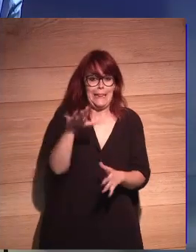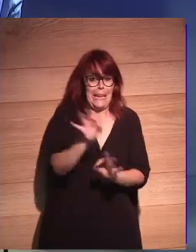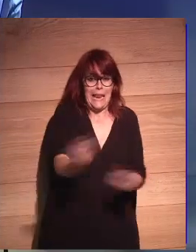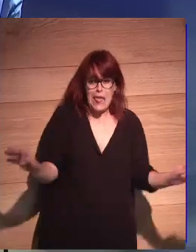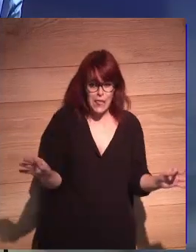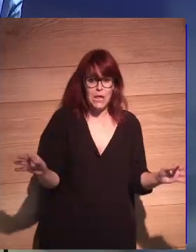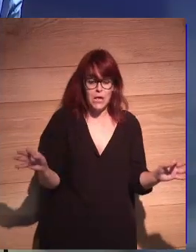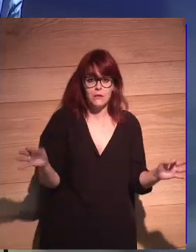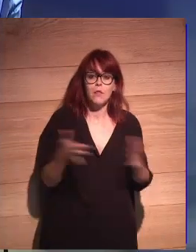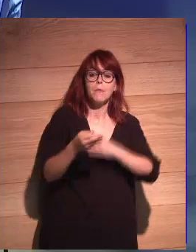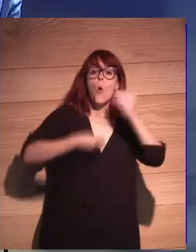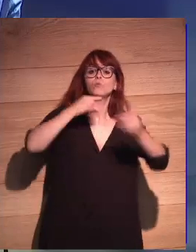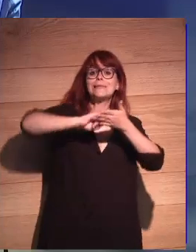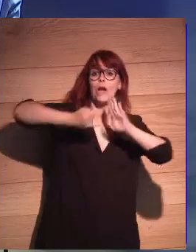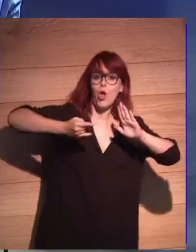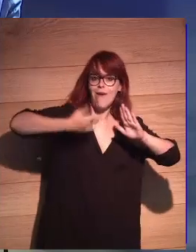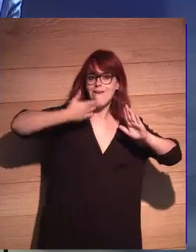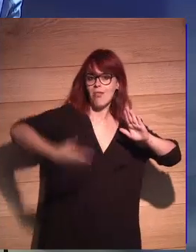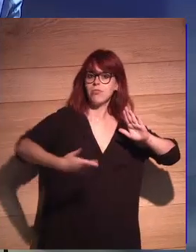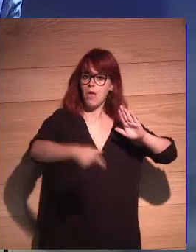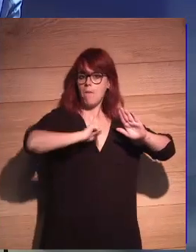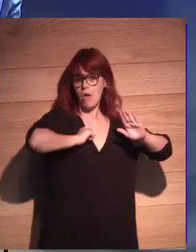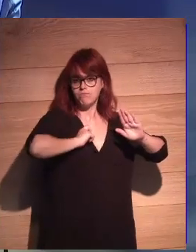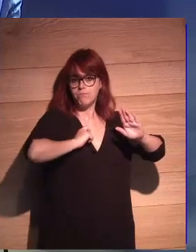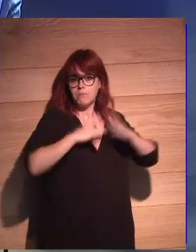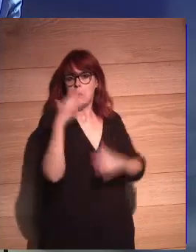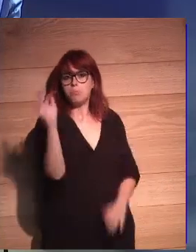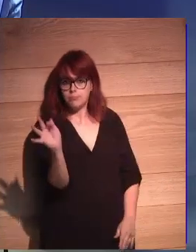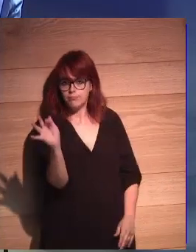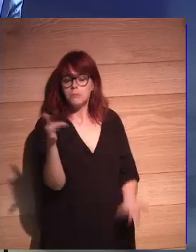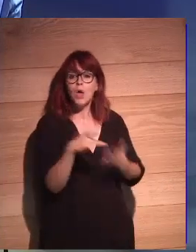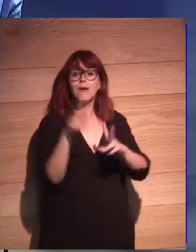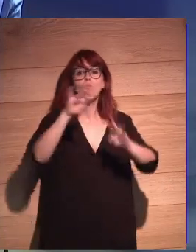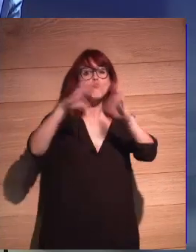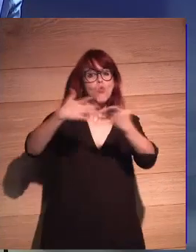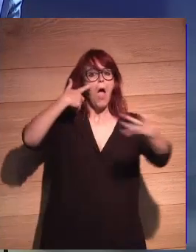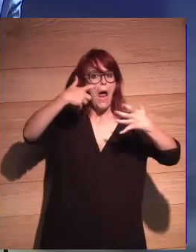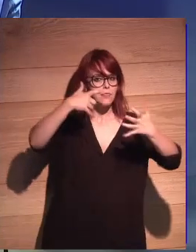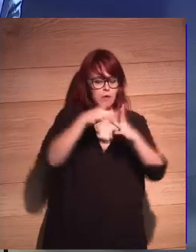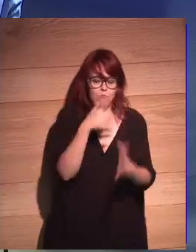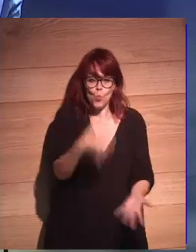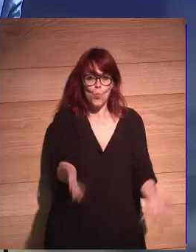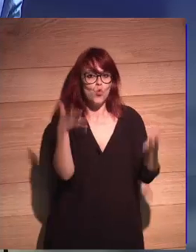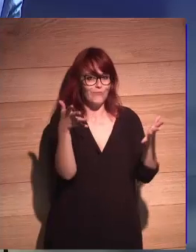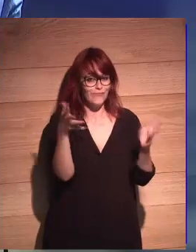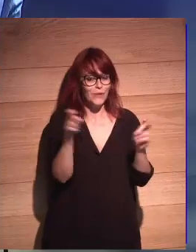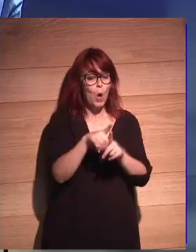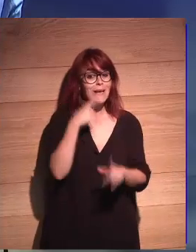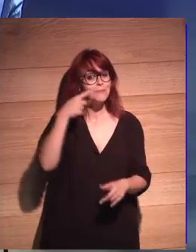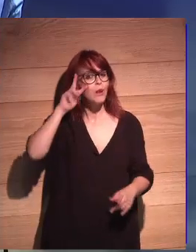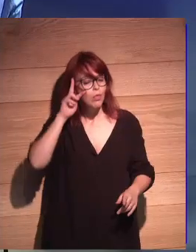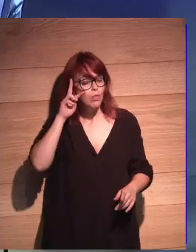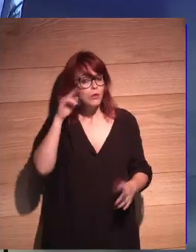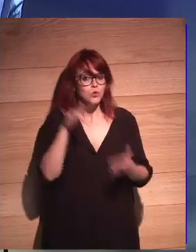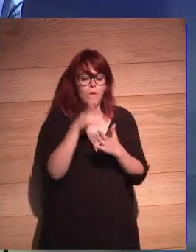understand anything. So this is to use technology just to use it. So I